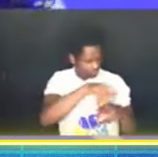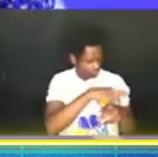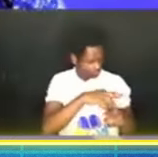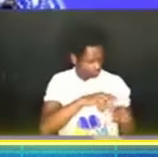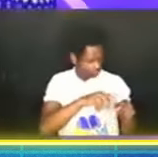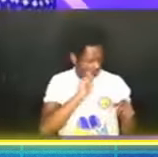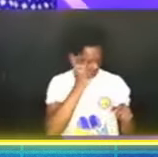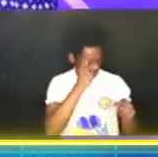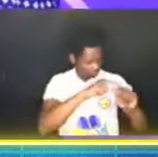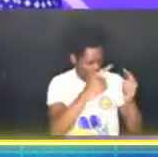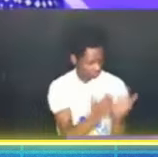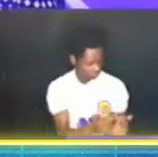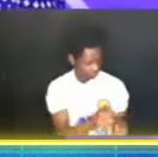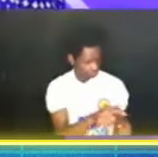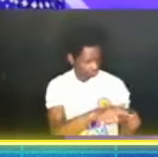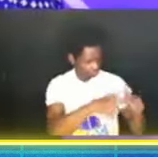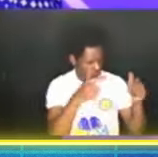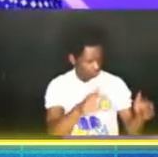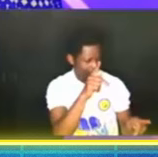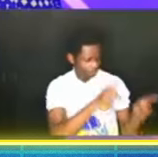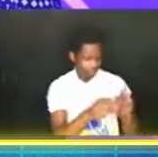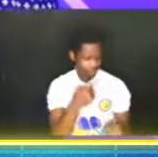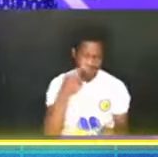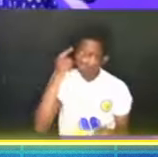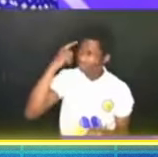of yours?